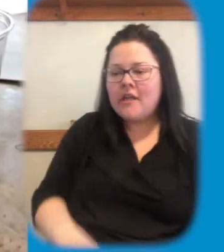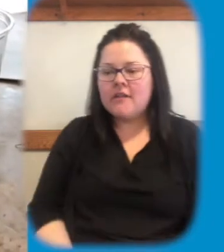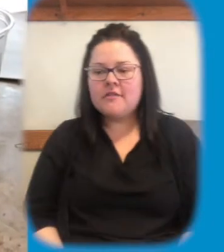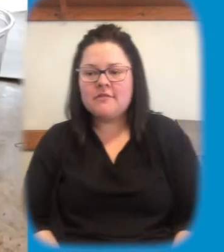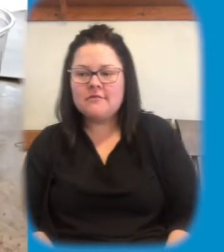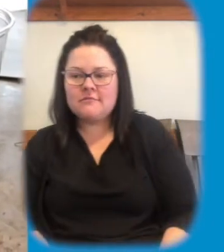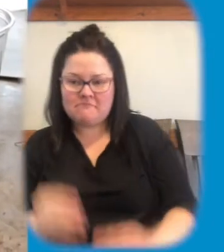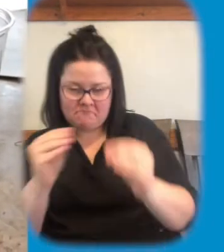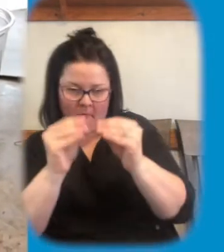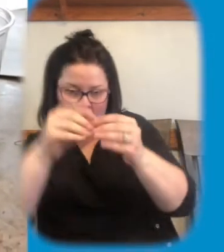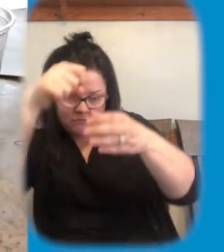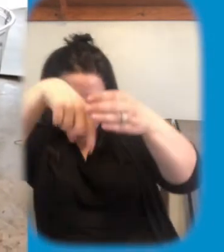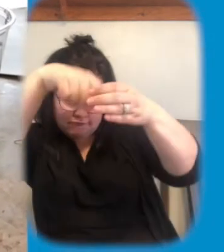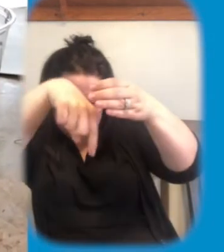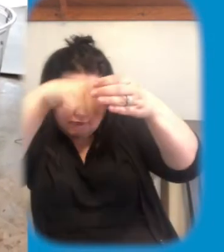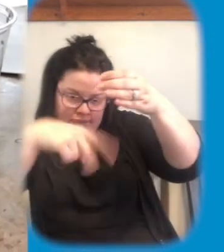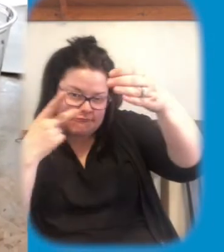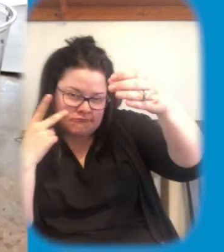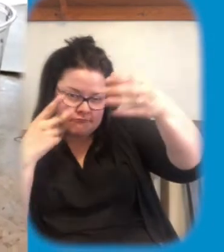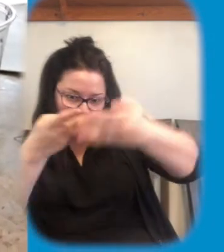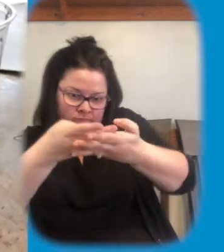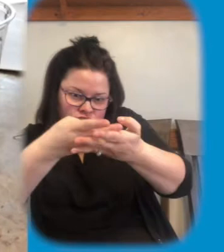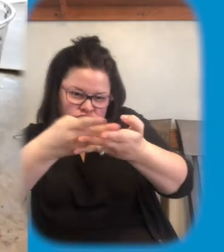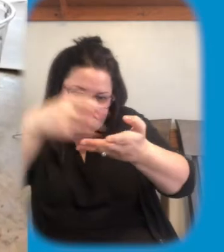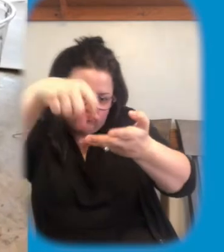that dirty. Let's filter it out.